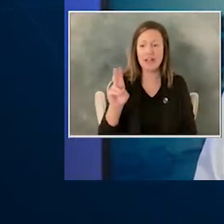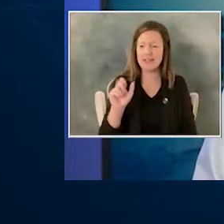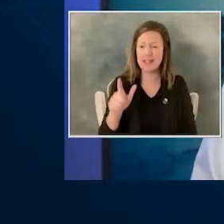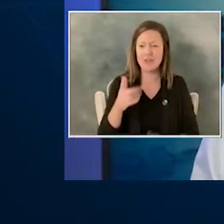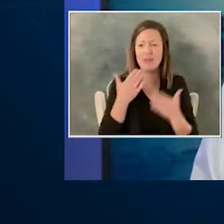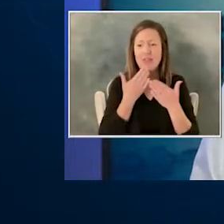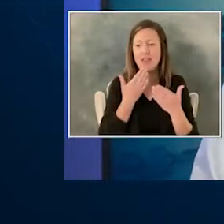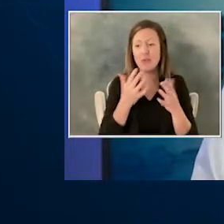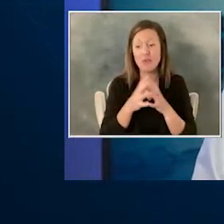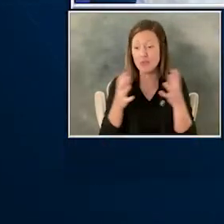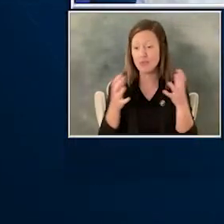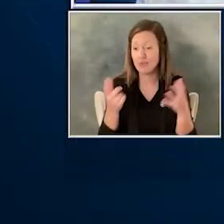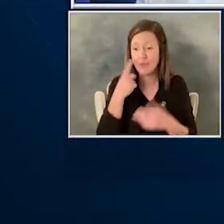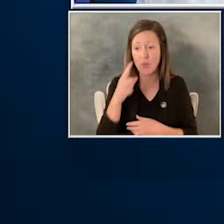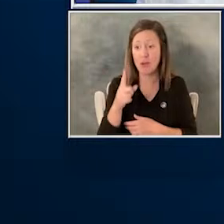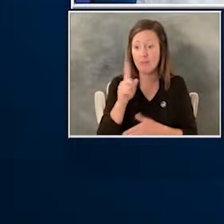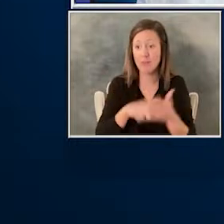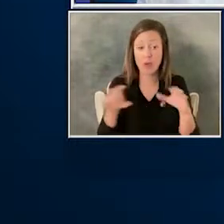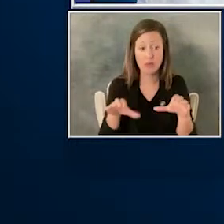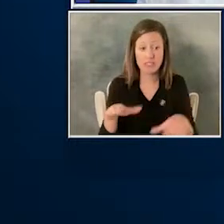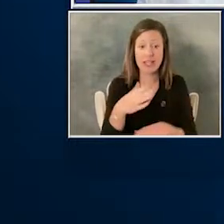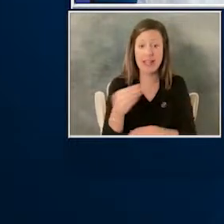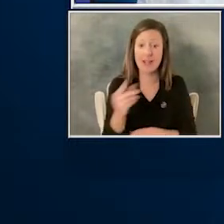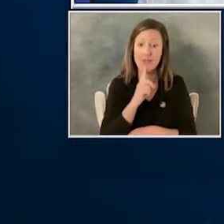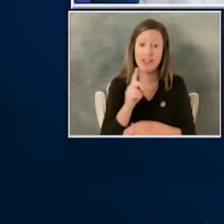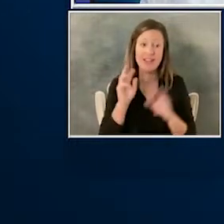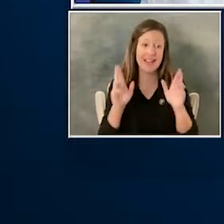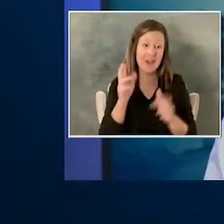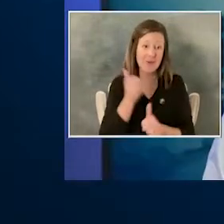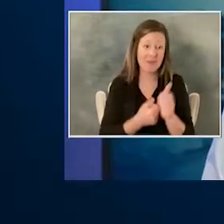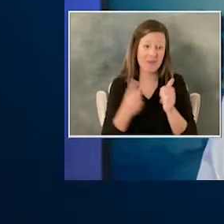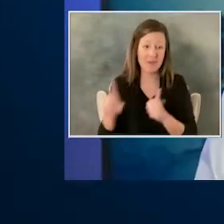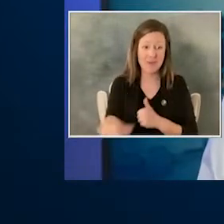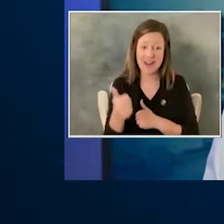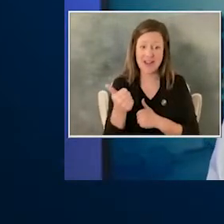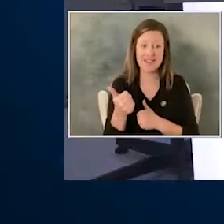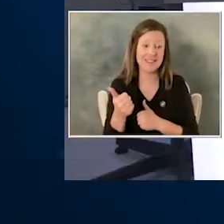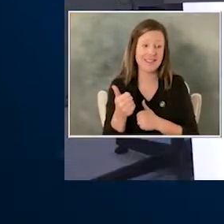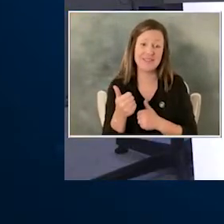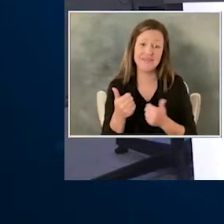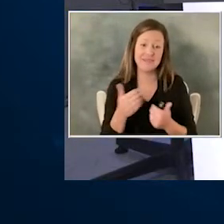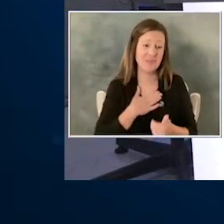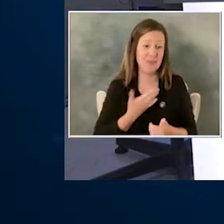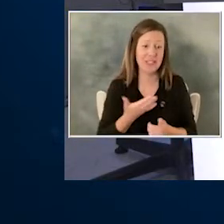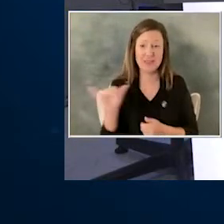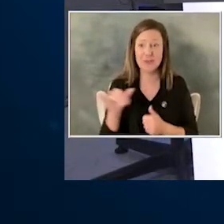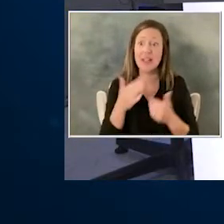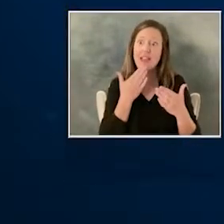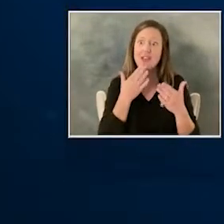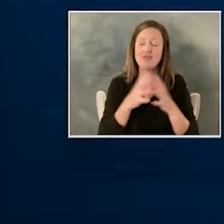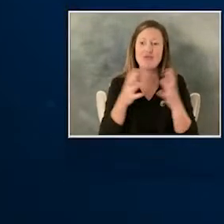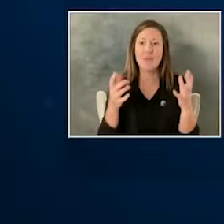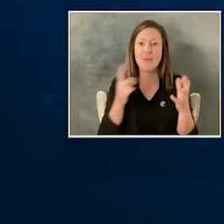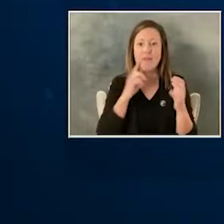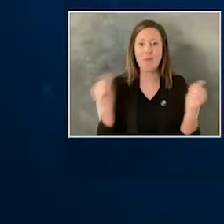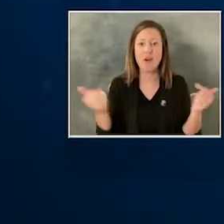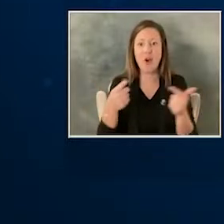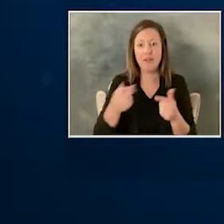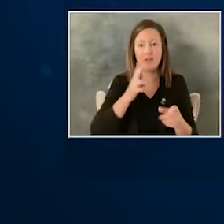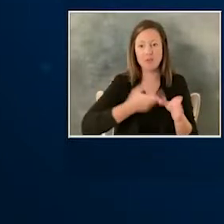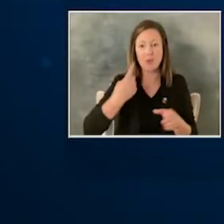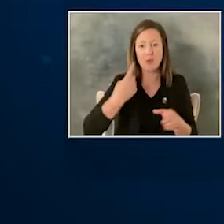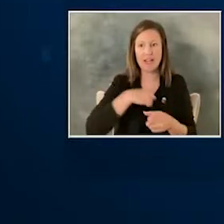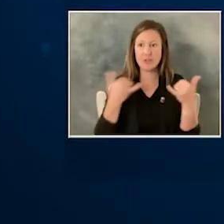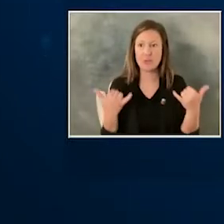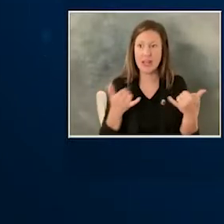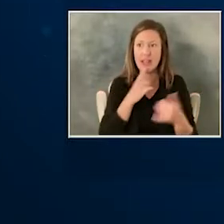did, and I hope everybody else does too. Thank you so much to all of our guests for joining us to share this